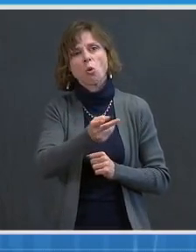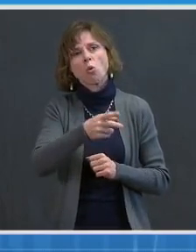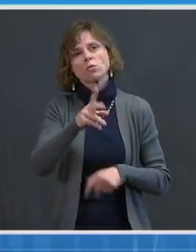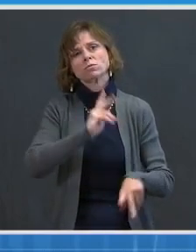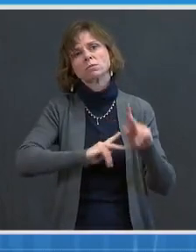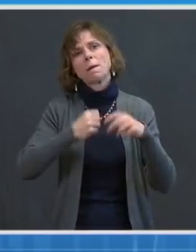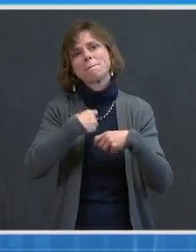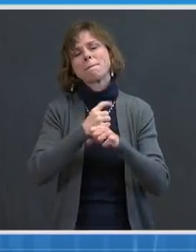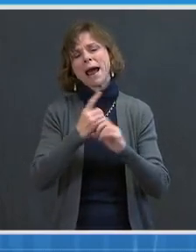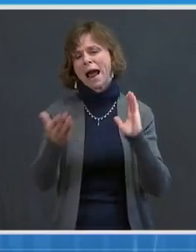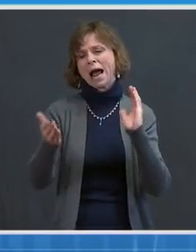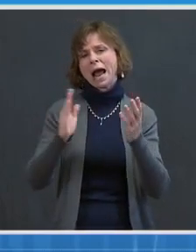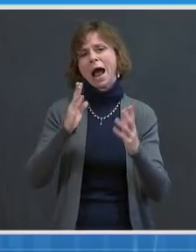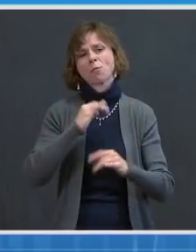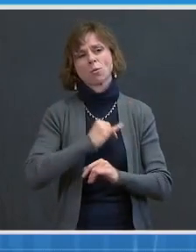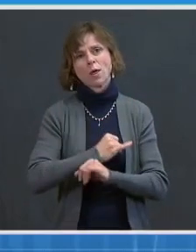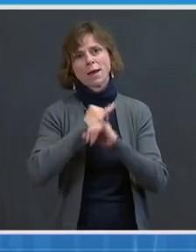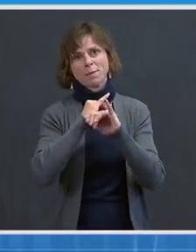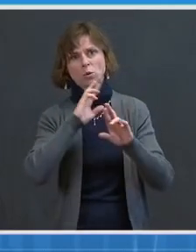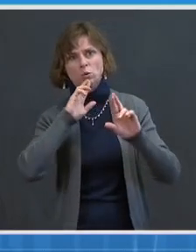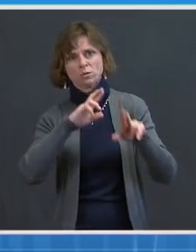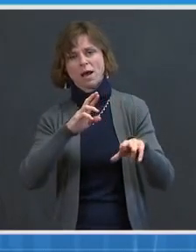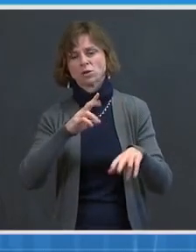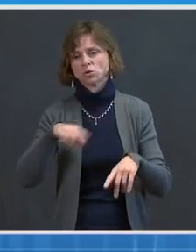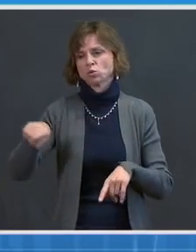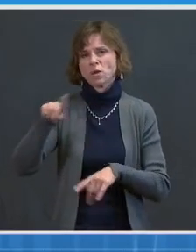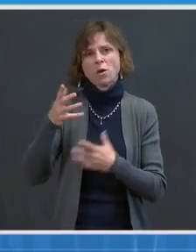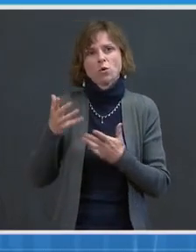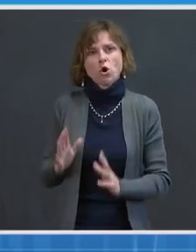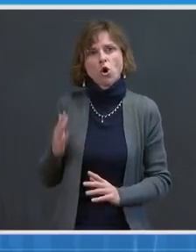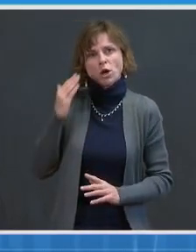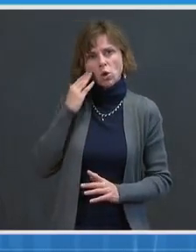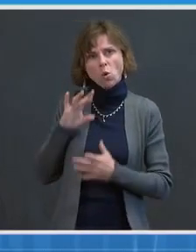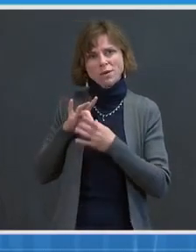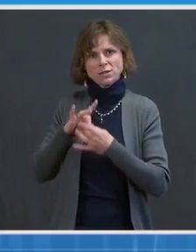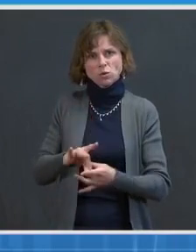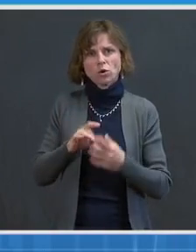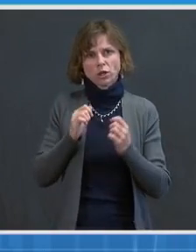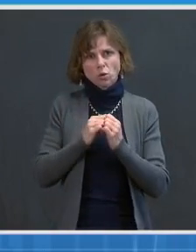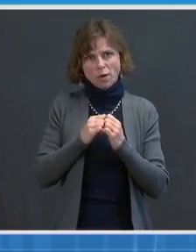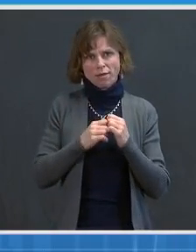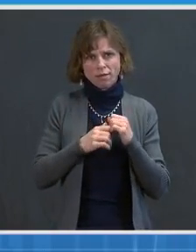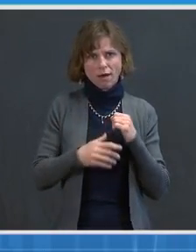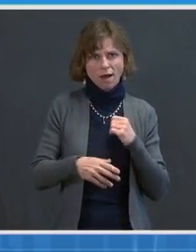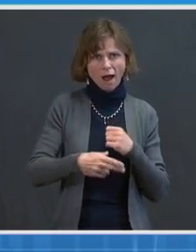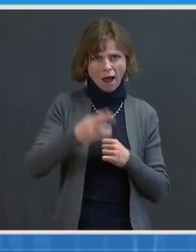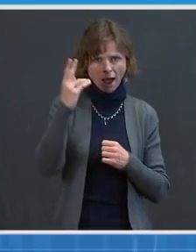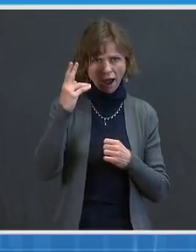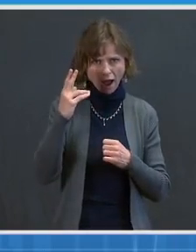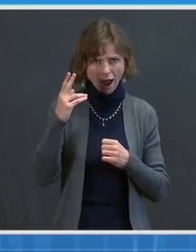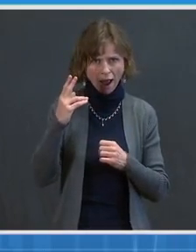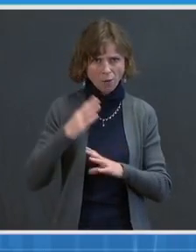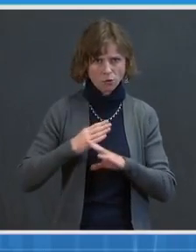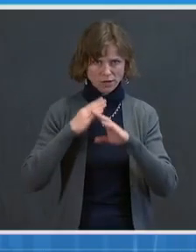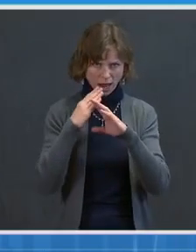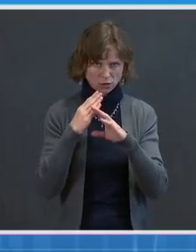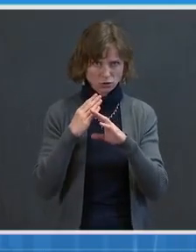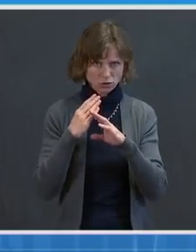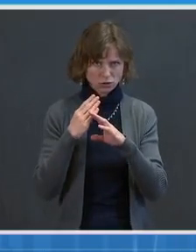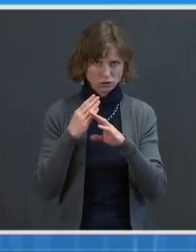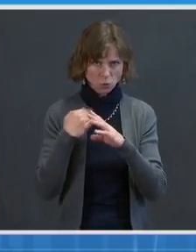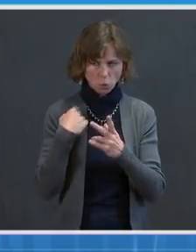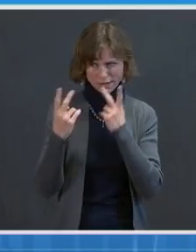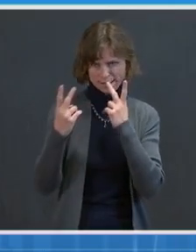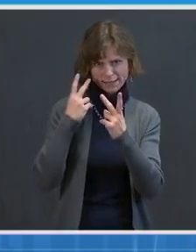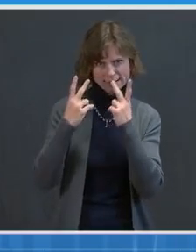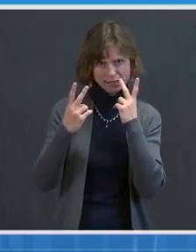response to that which we know actually is associated with the high degree of protection that we're seeing